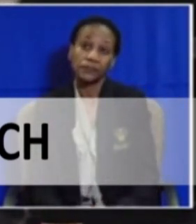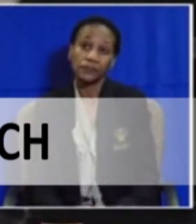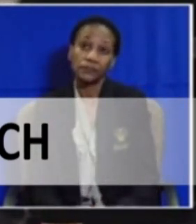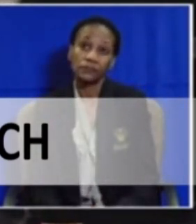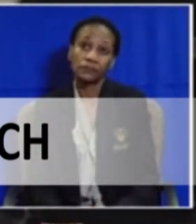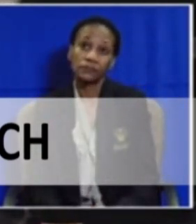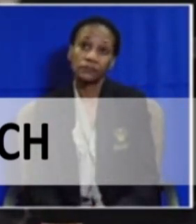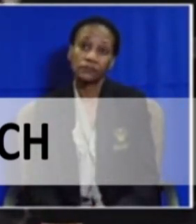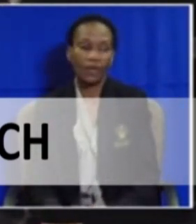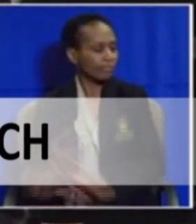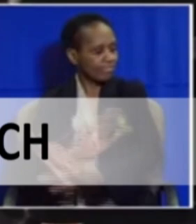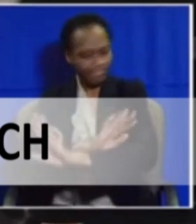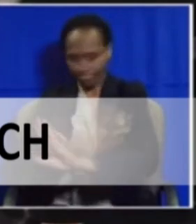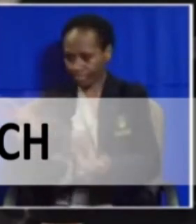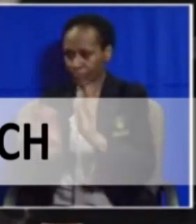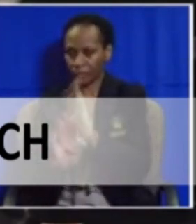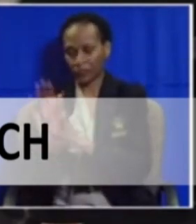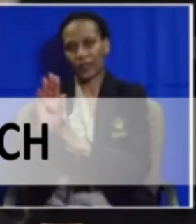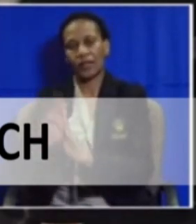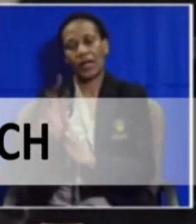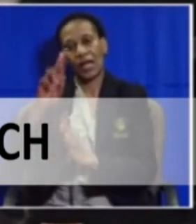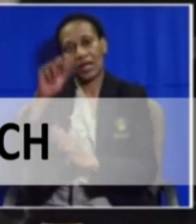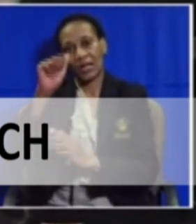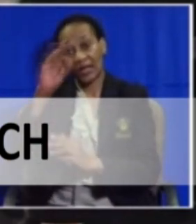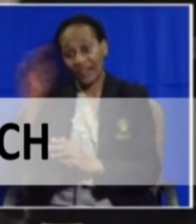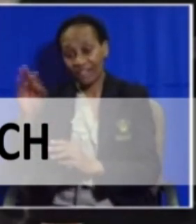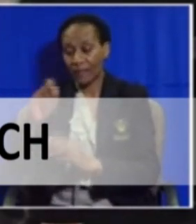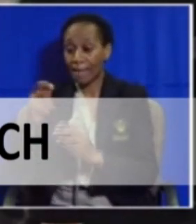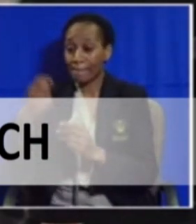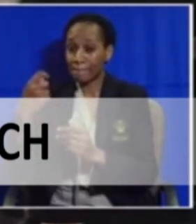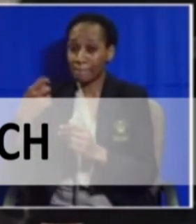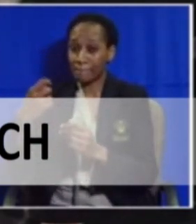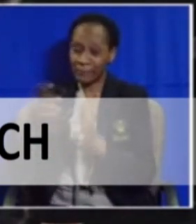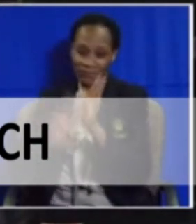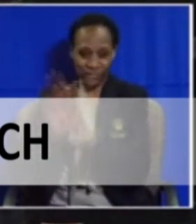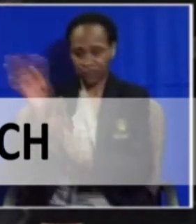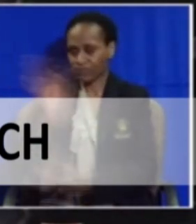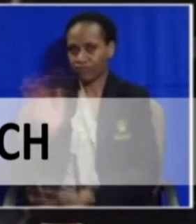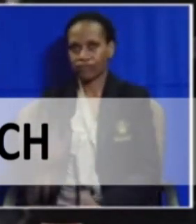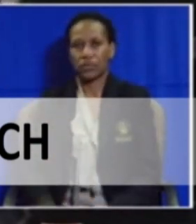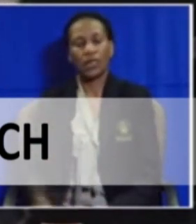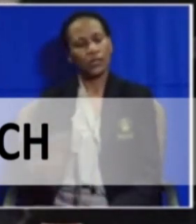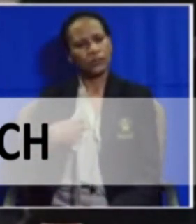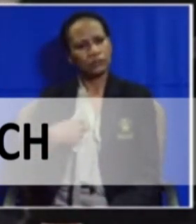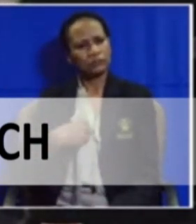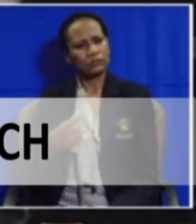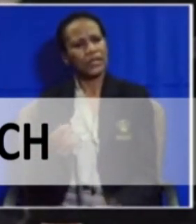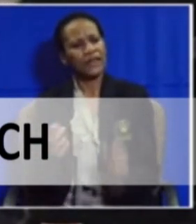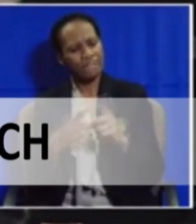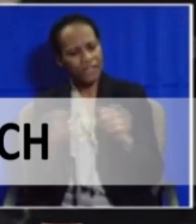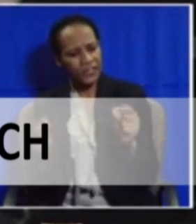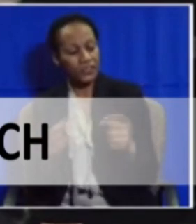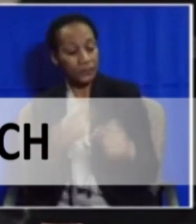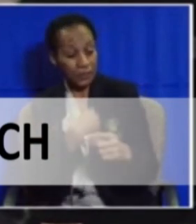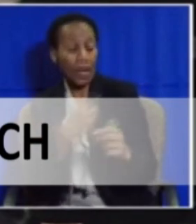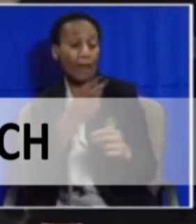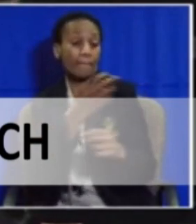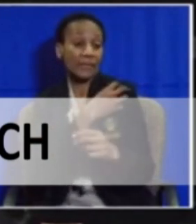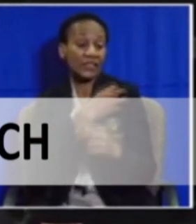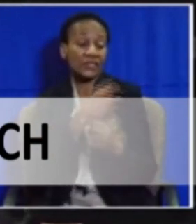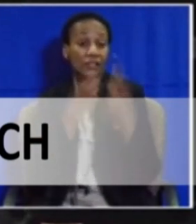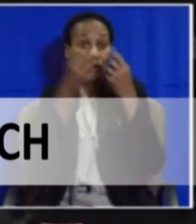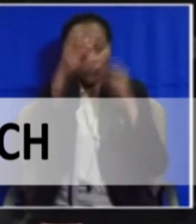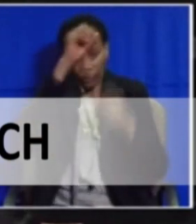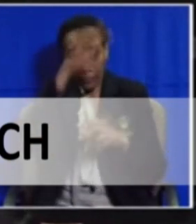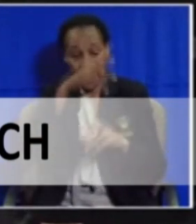There is no increase on the accident levy. I've made the point between myself and Minister Mandasha to agree on the